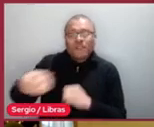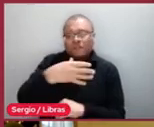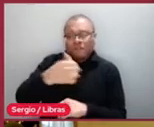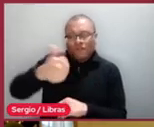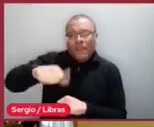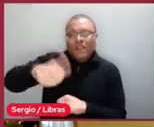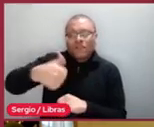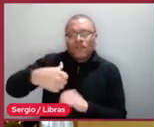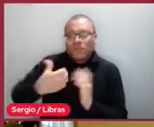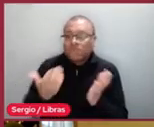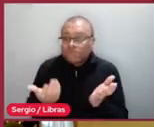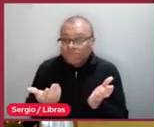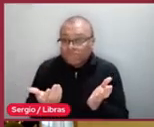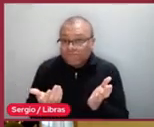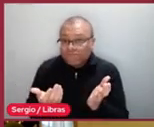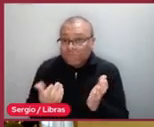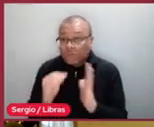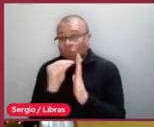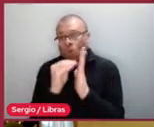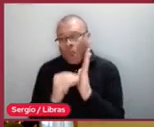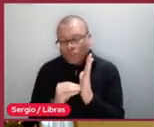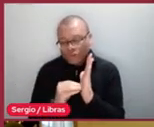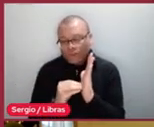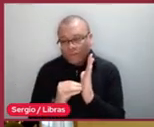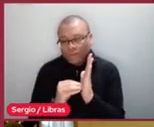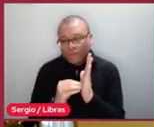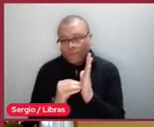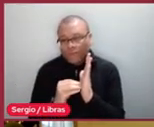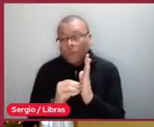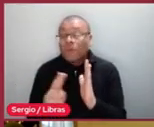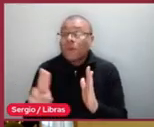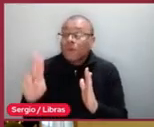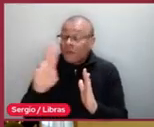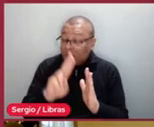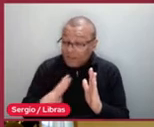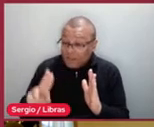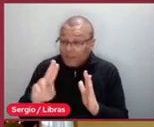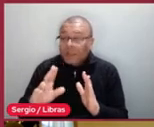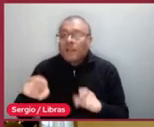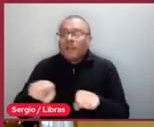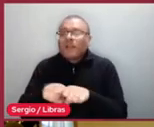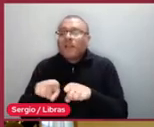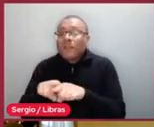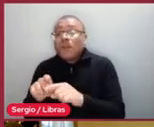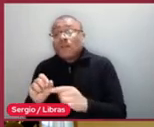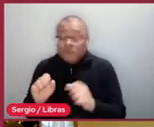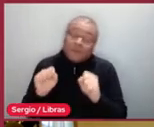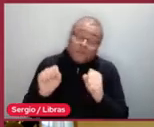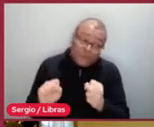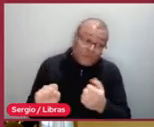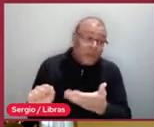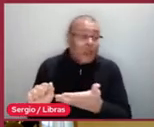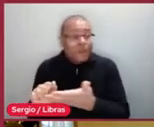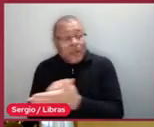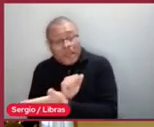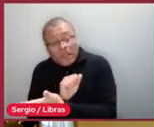this kind of code. And also it's way easier to delete a validation.